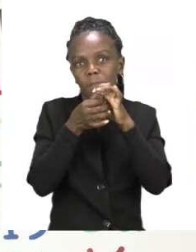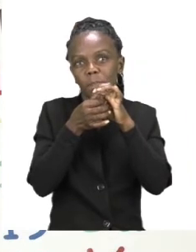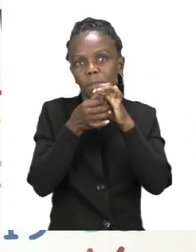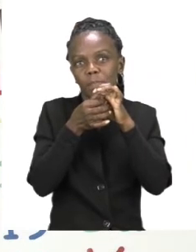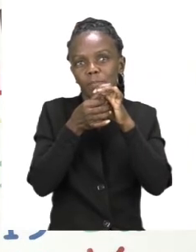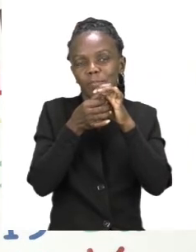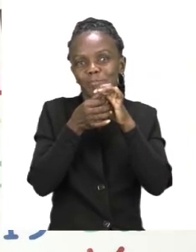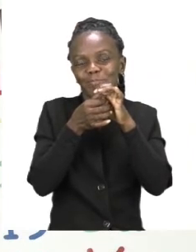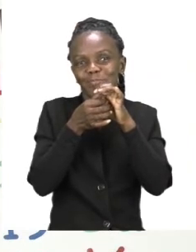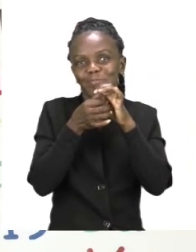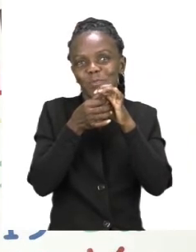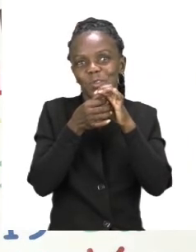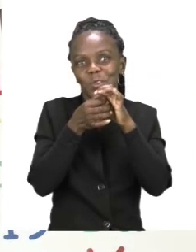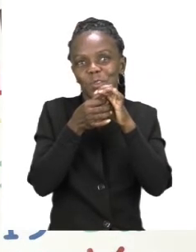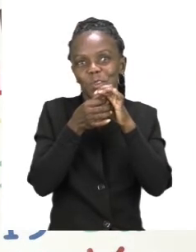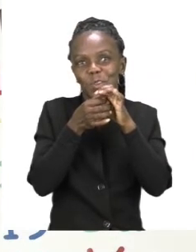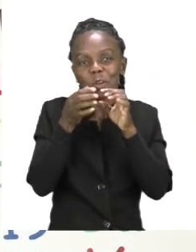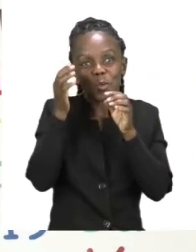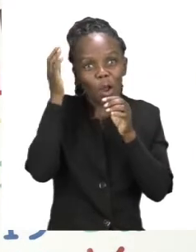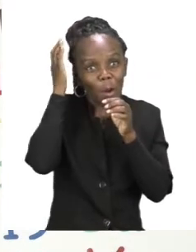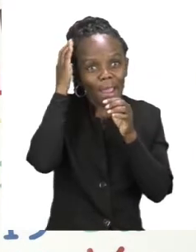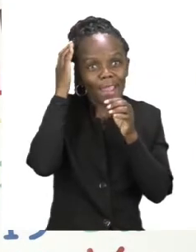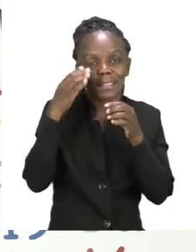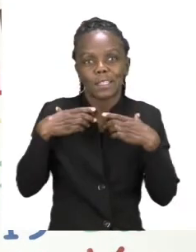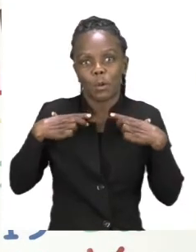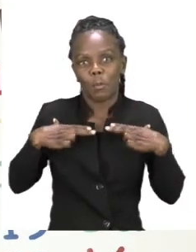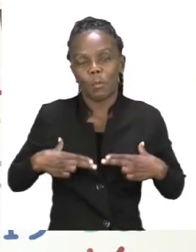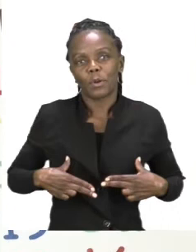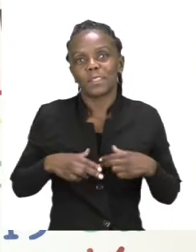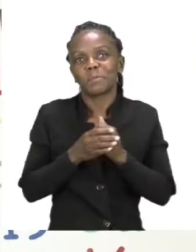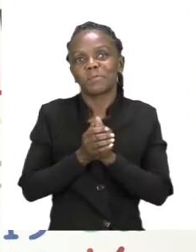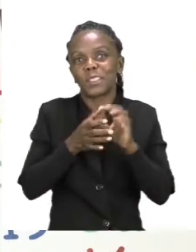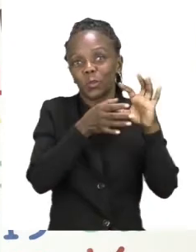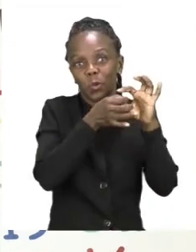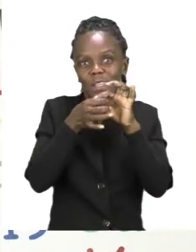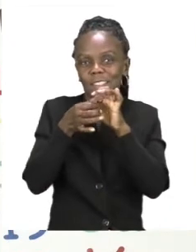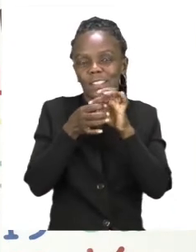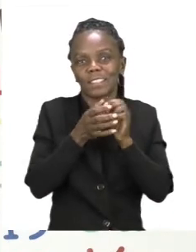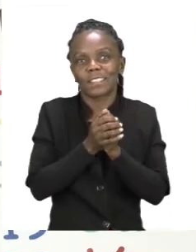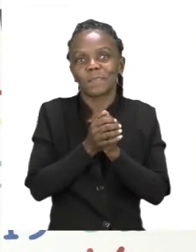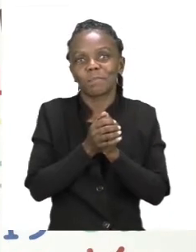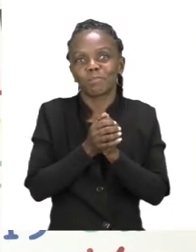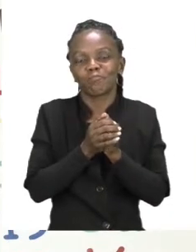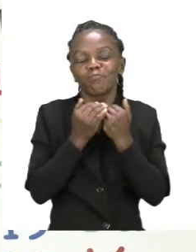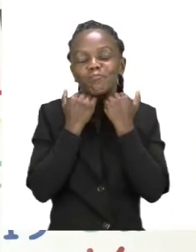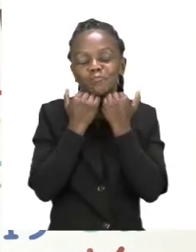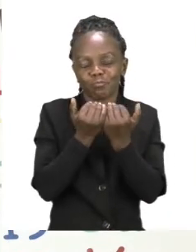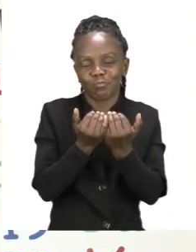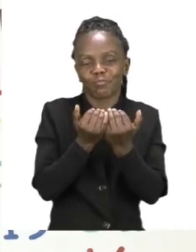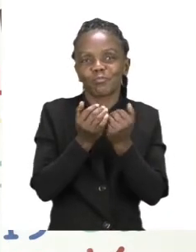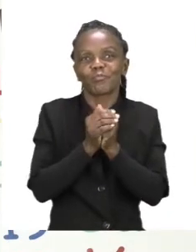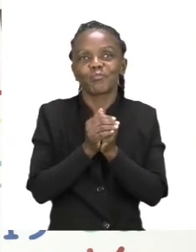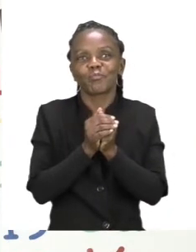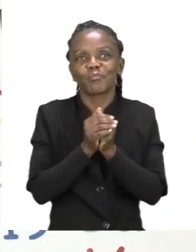bodies at all, just be walking people like this. So our neck is important because it is the one